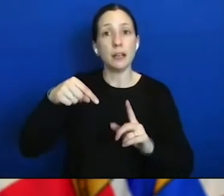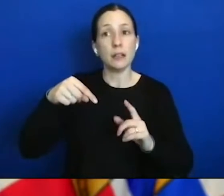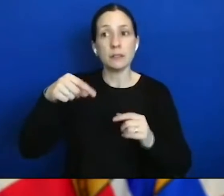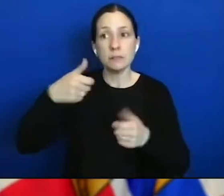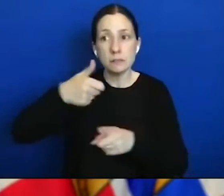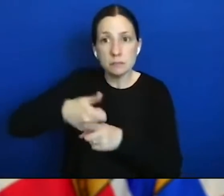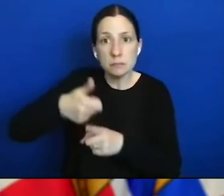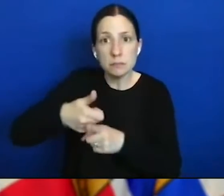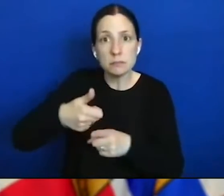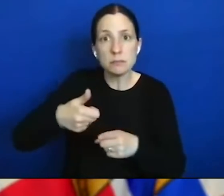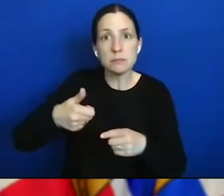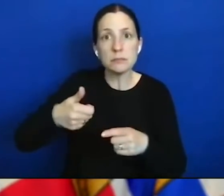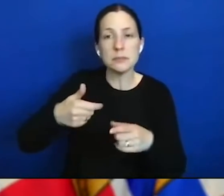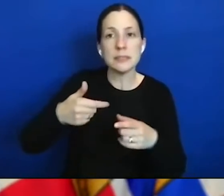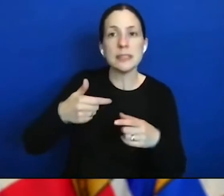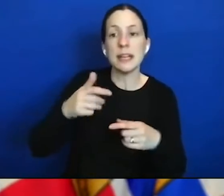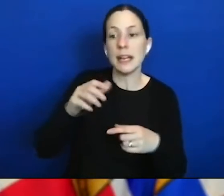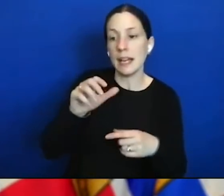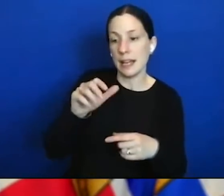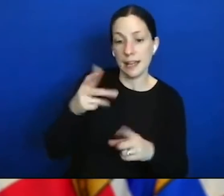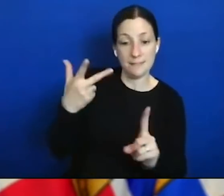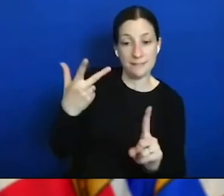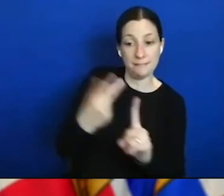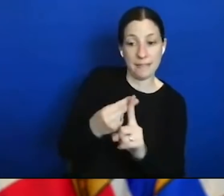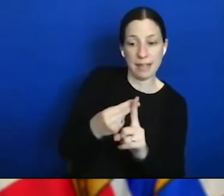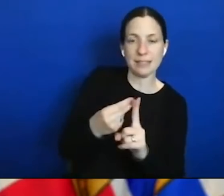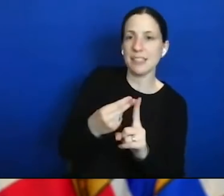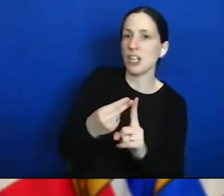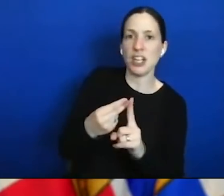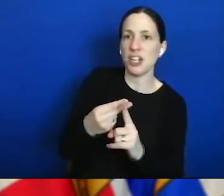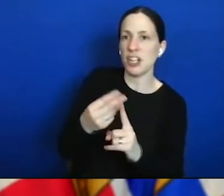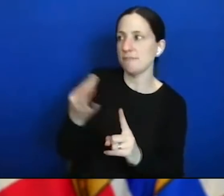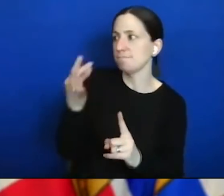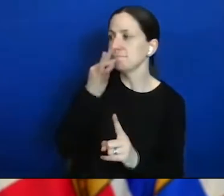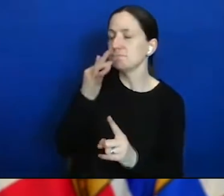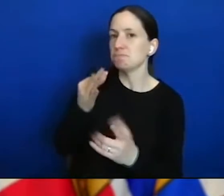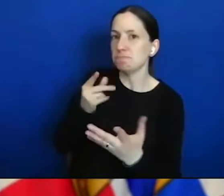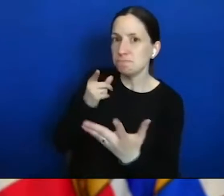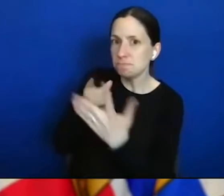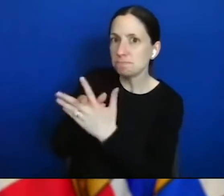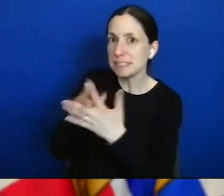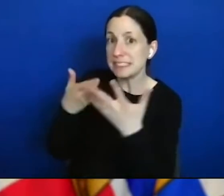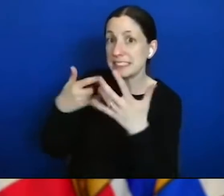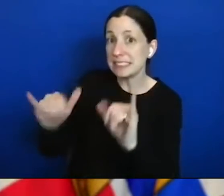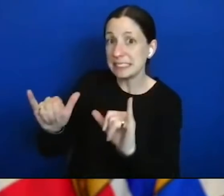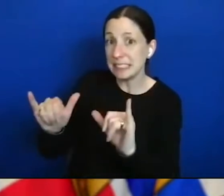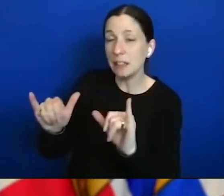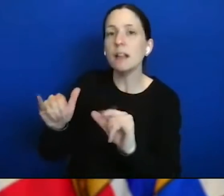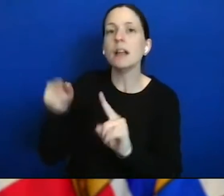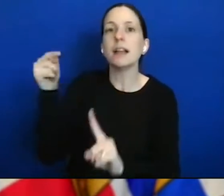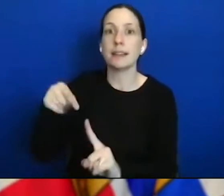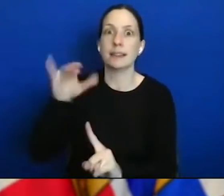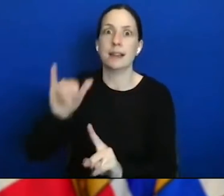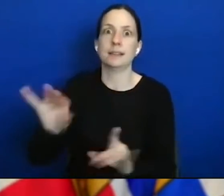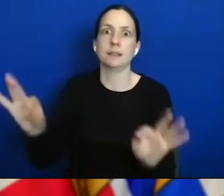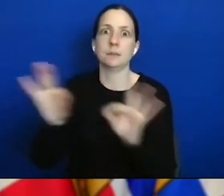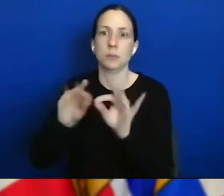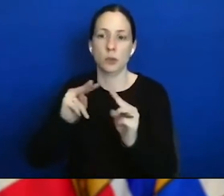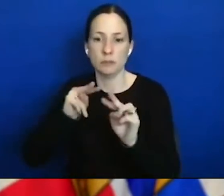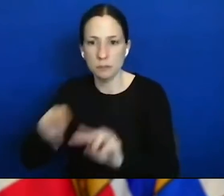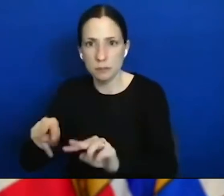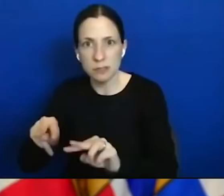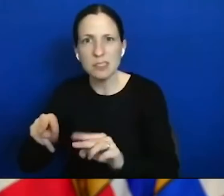that our antibodies from vaccine are no longer as effective against. So those are some of the things that we need to think about when